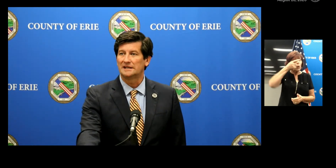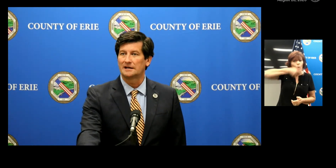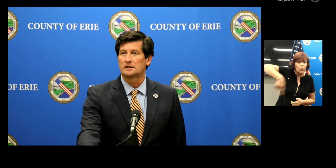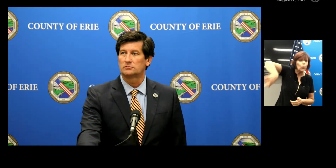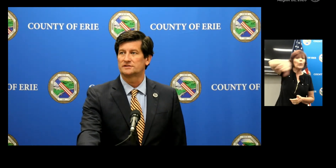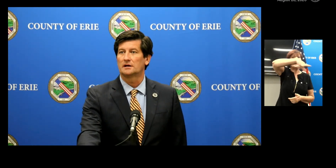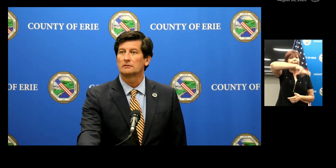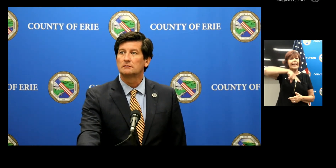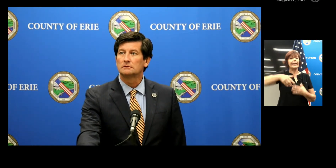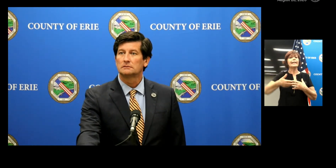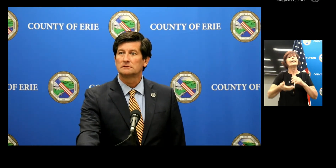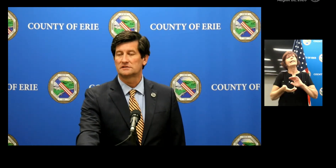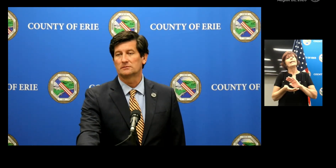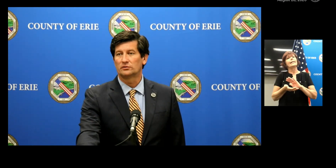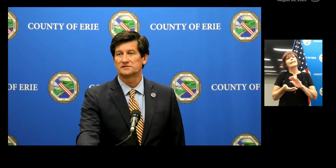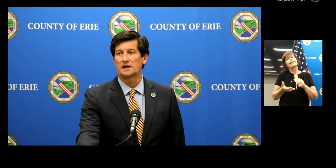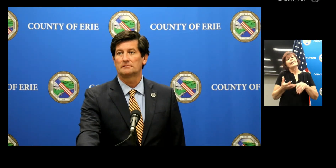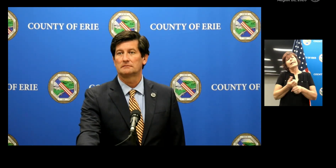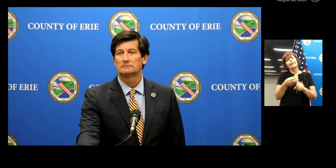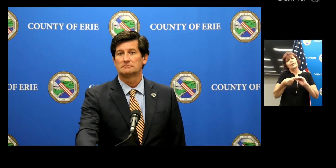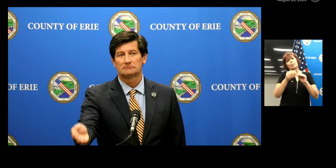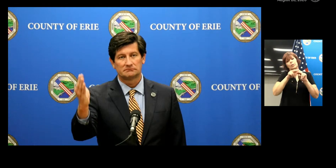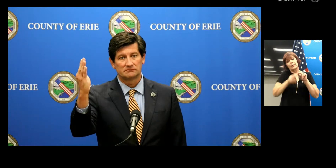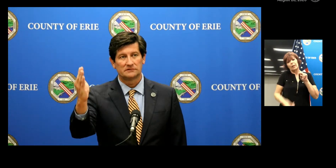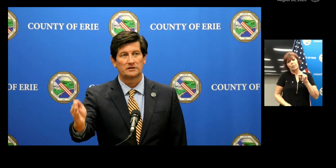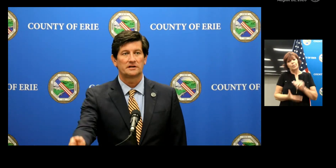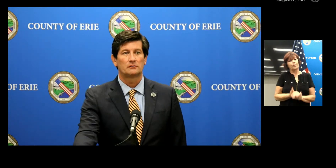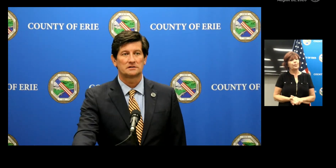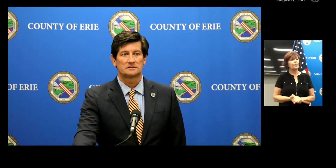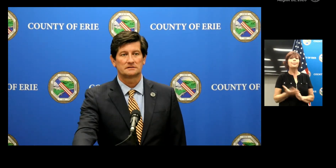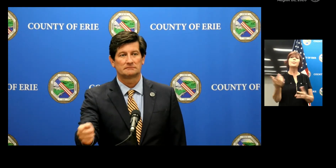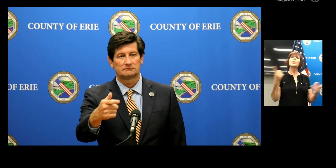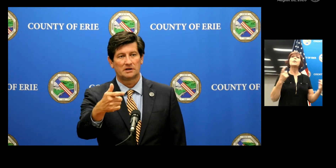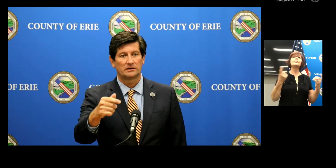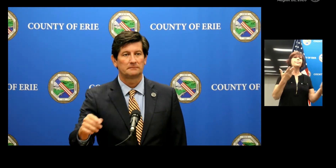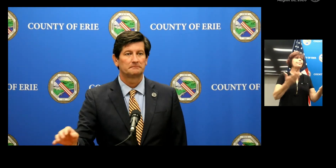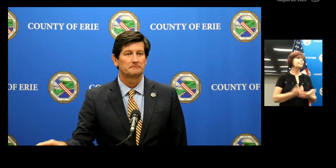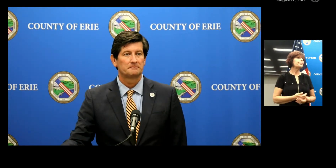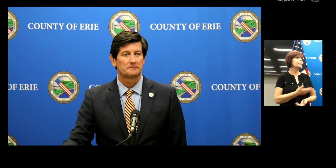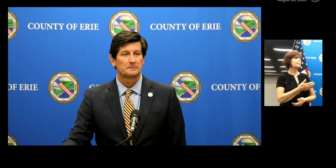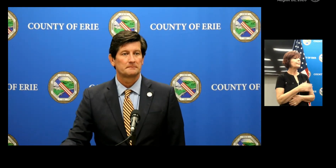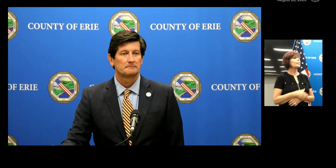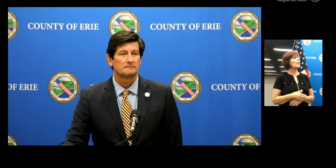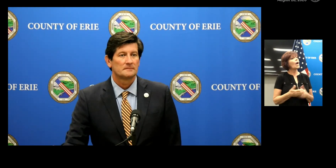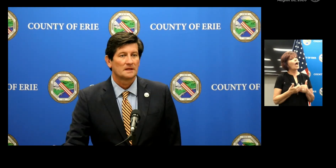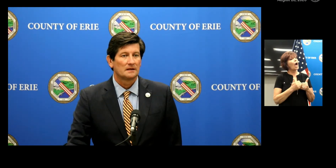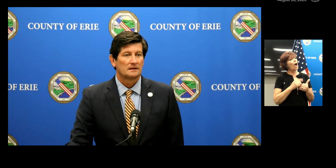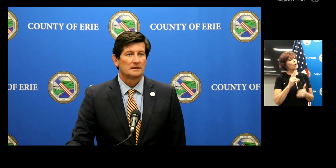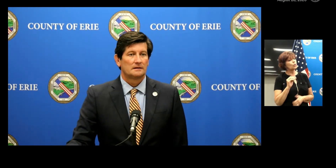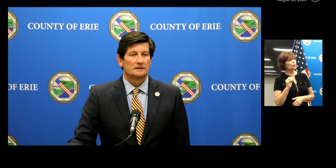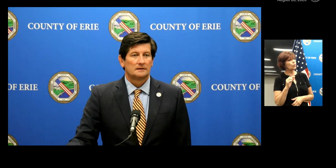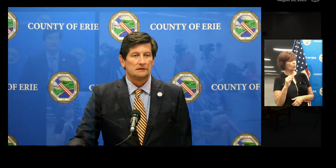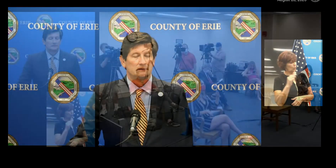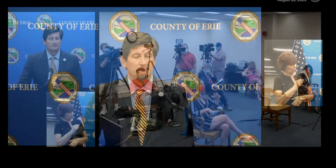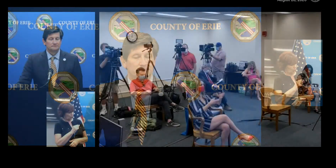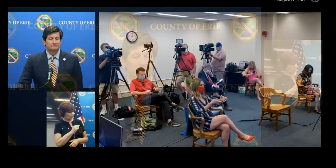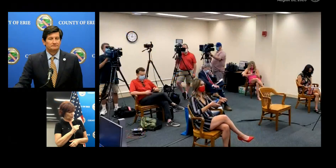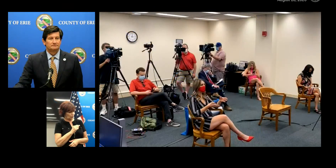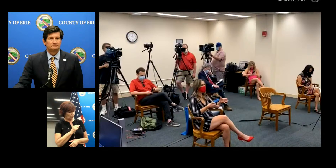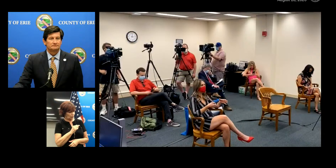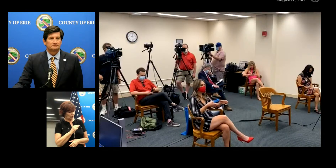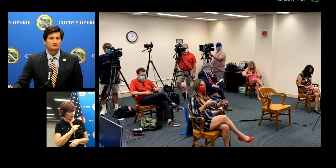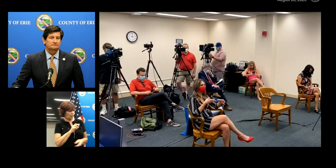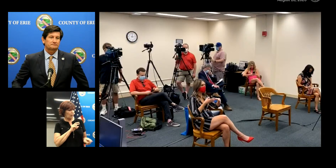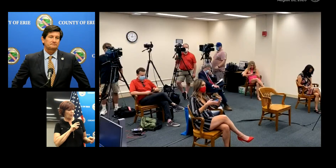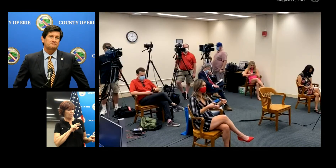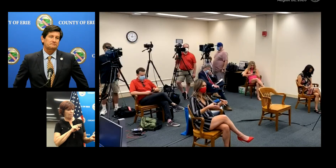community get our numbers down. It's as simple as that. Entertain questions. Marley. How do you, on that note, how do you